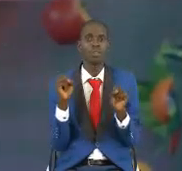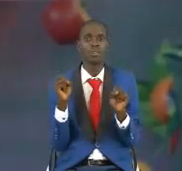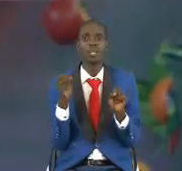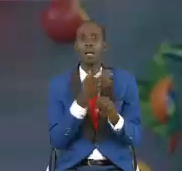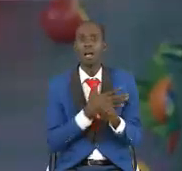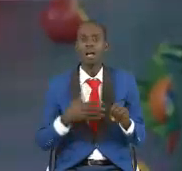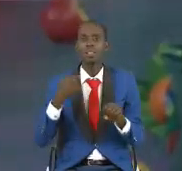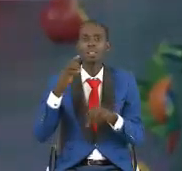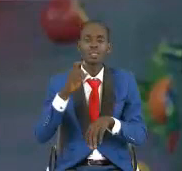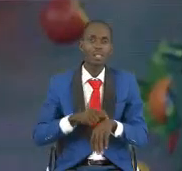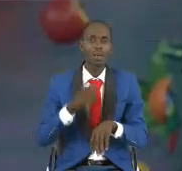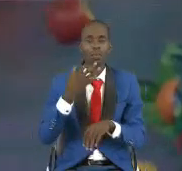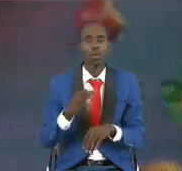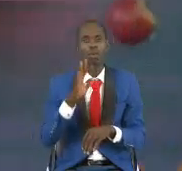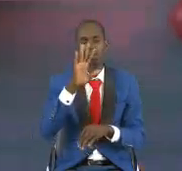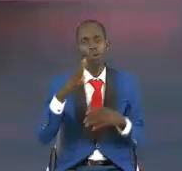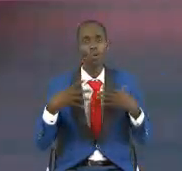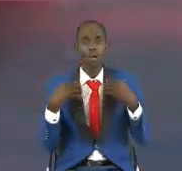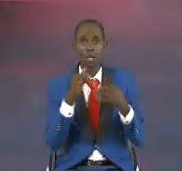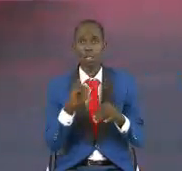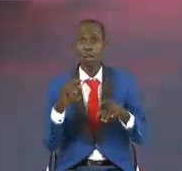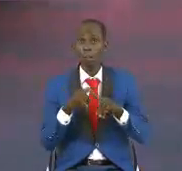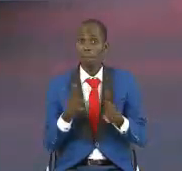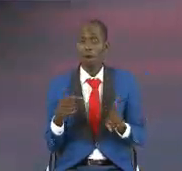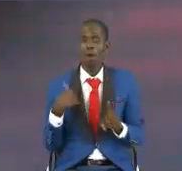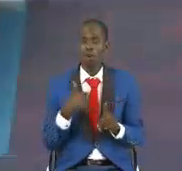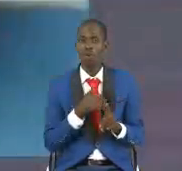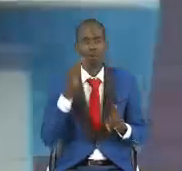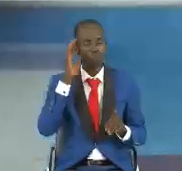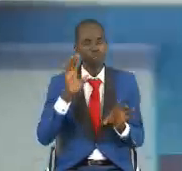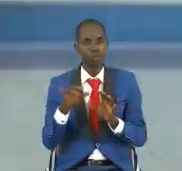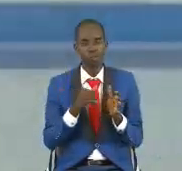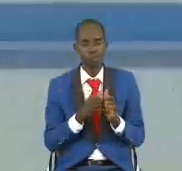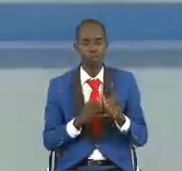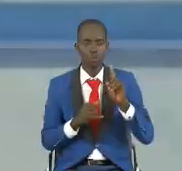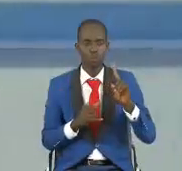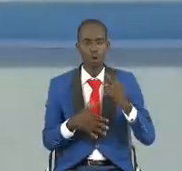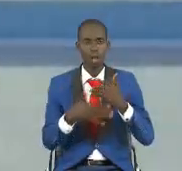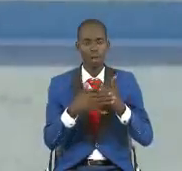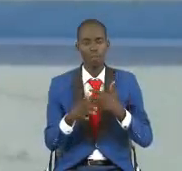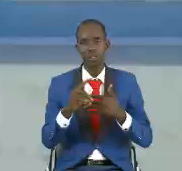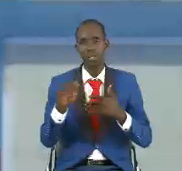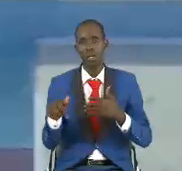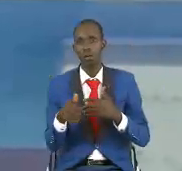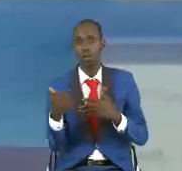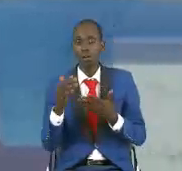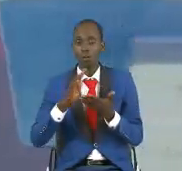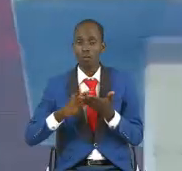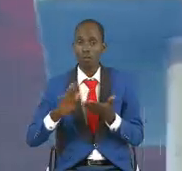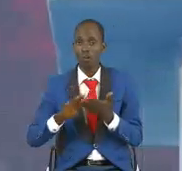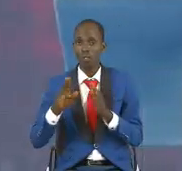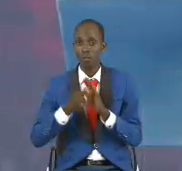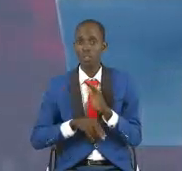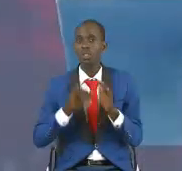of your healing. But we're going to do each one after the other. Forgiveness is coming to